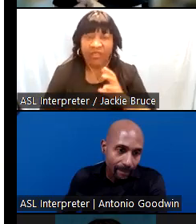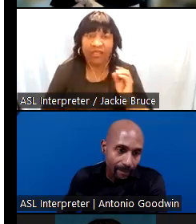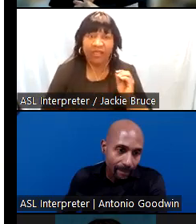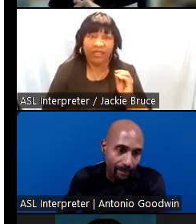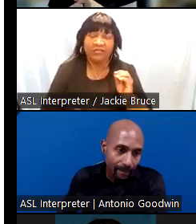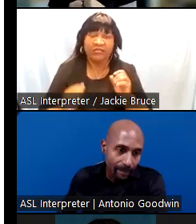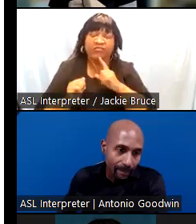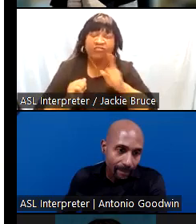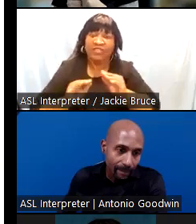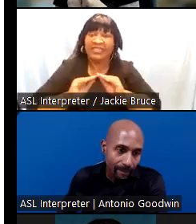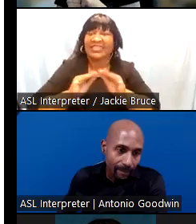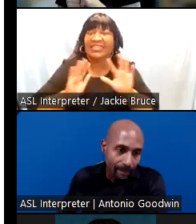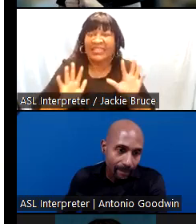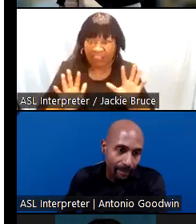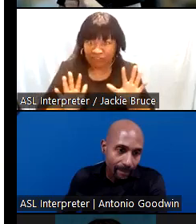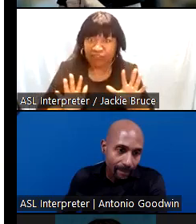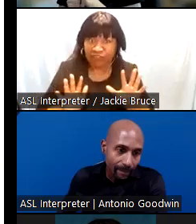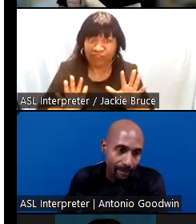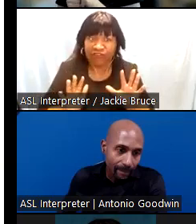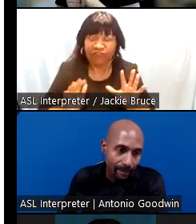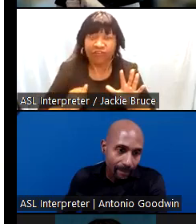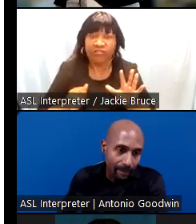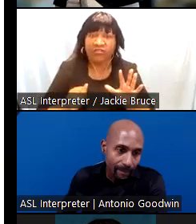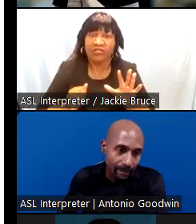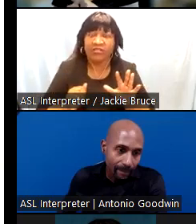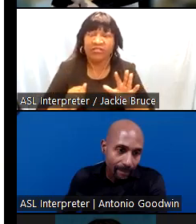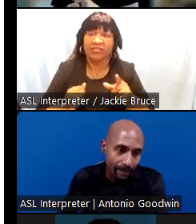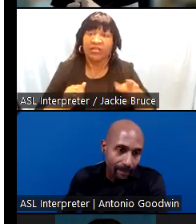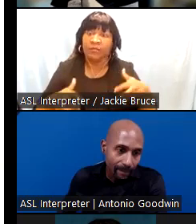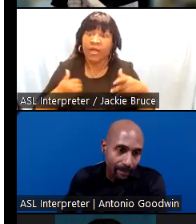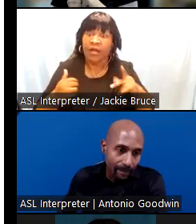To be really clear, they